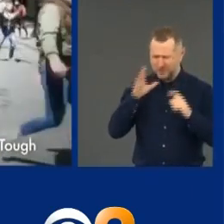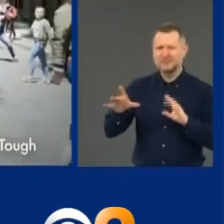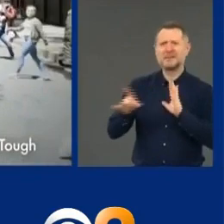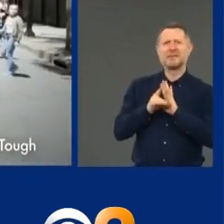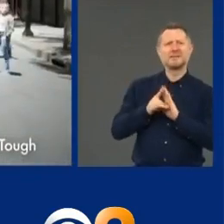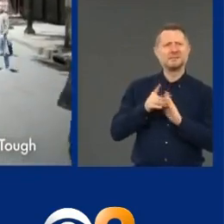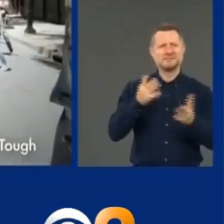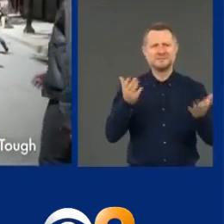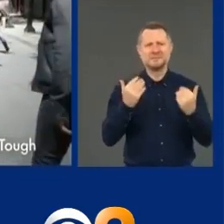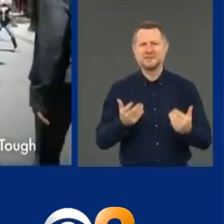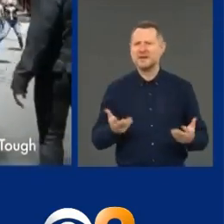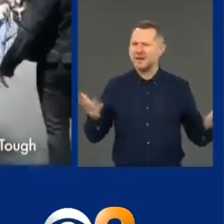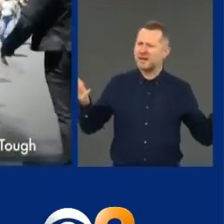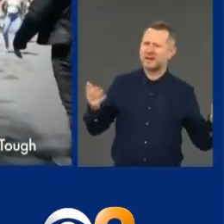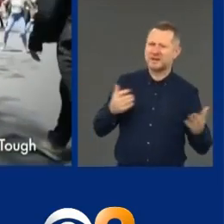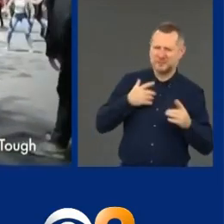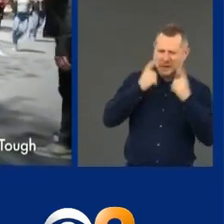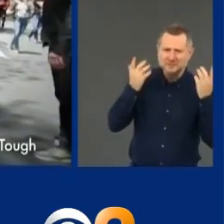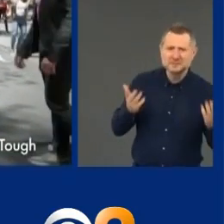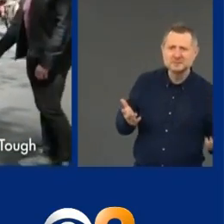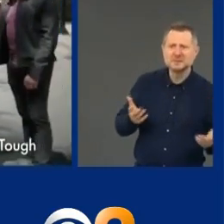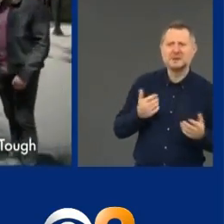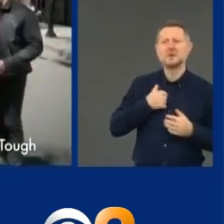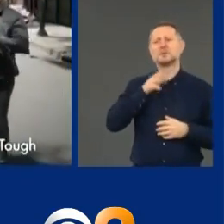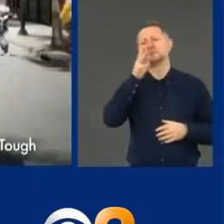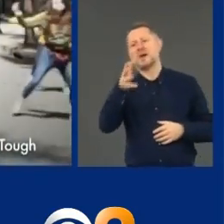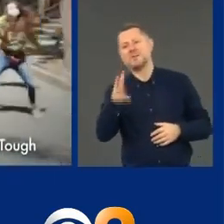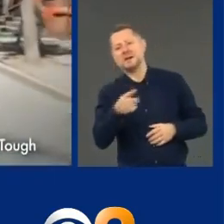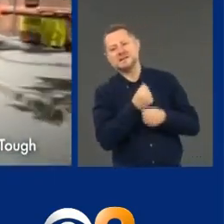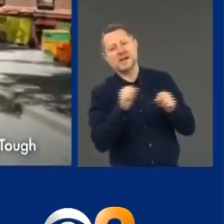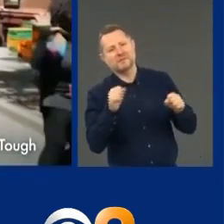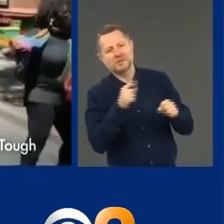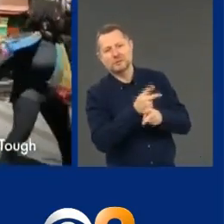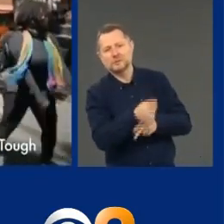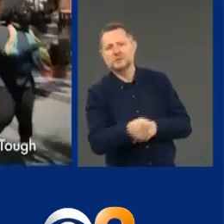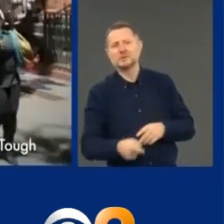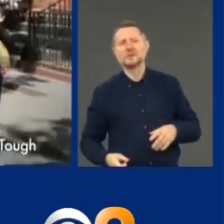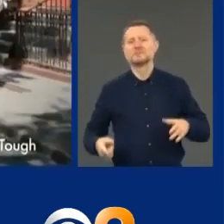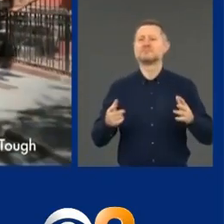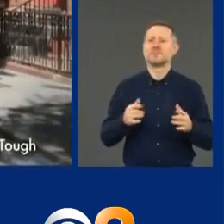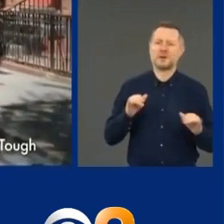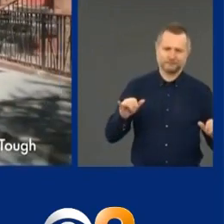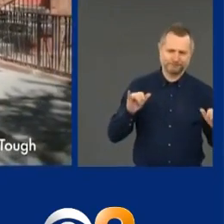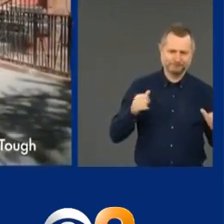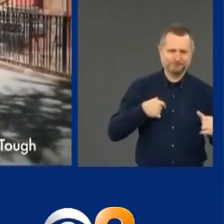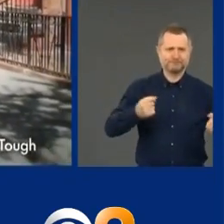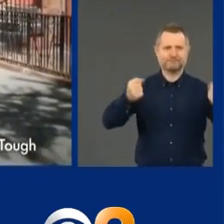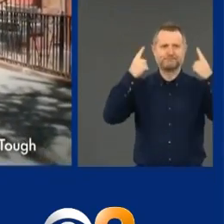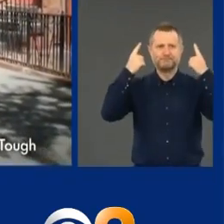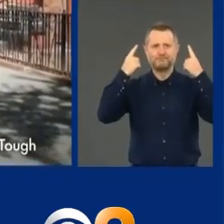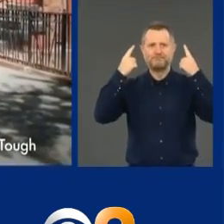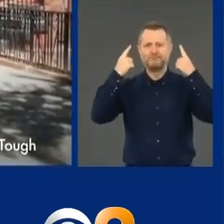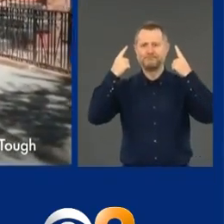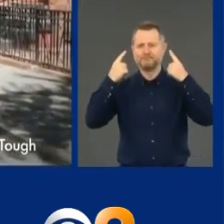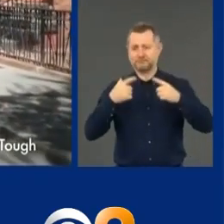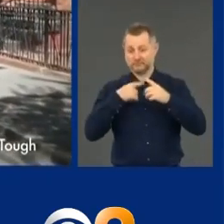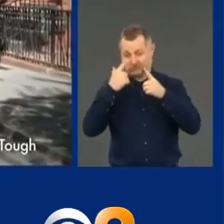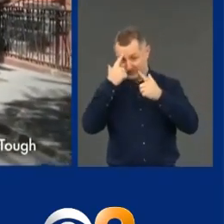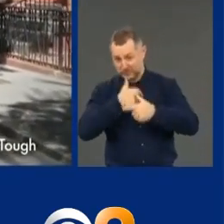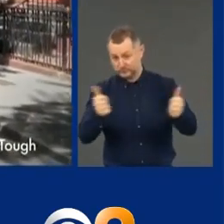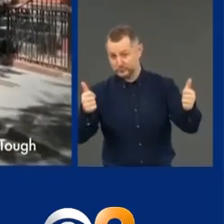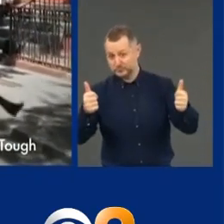neighbor. The essential workers. My grandma. All right, I've got it covered. It's up to